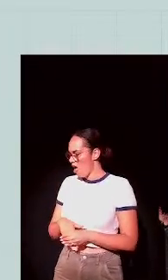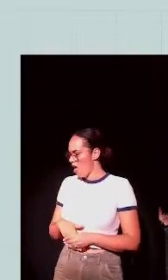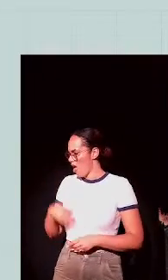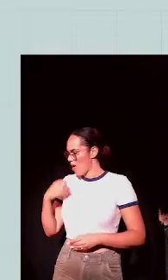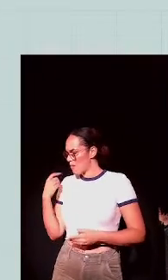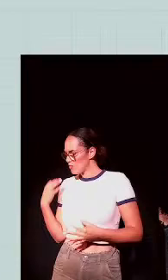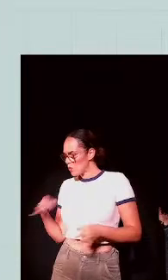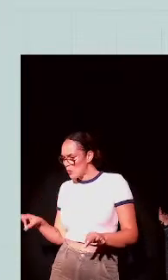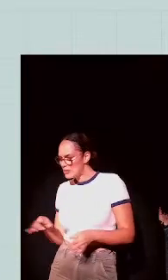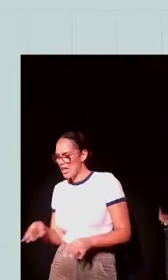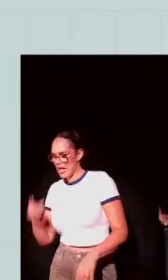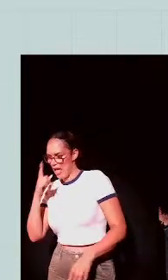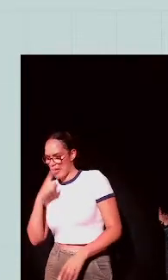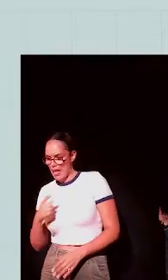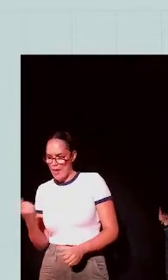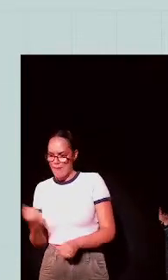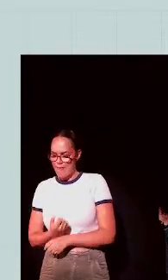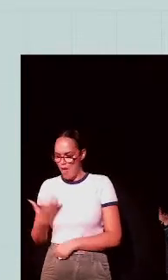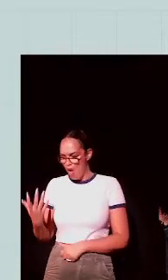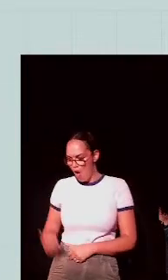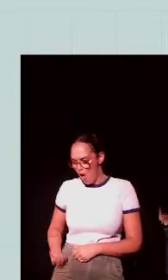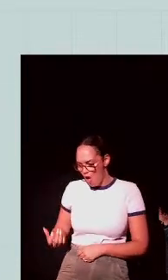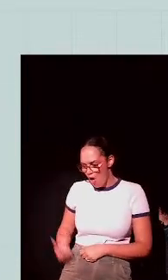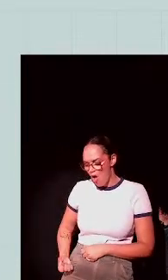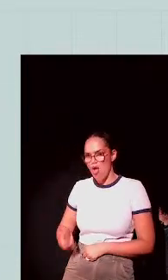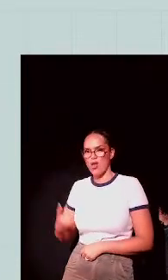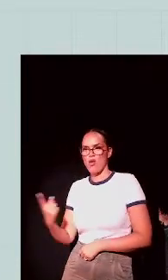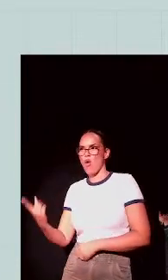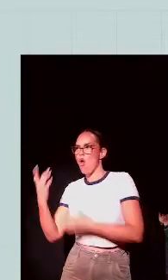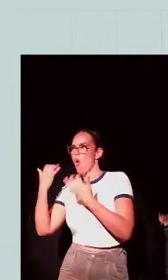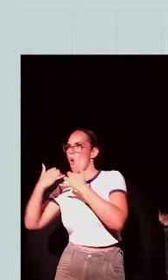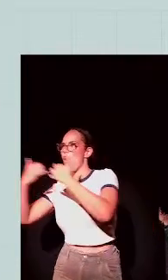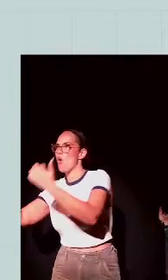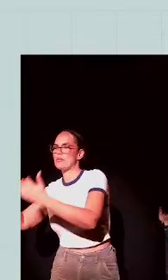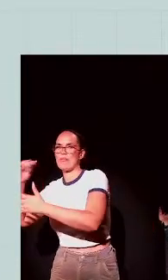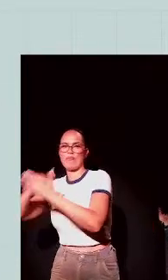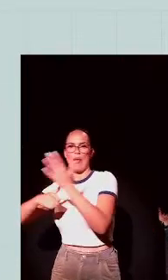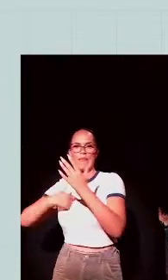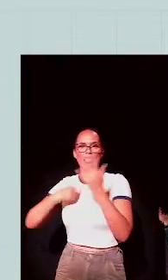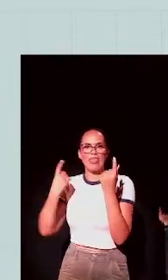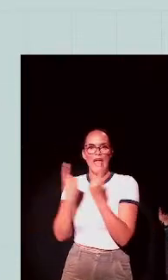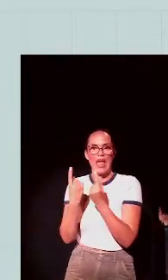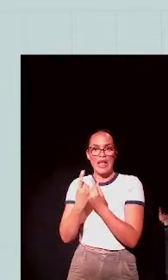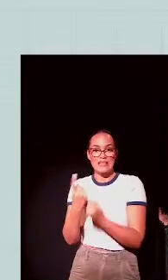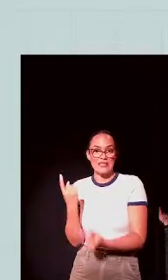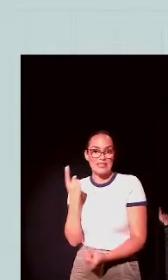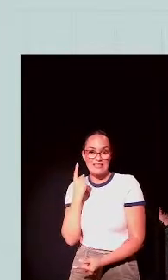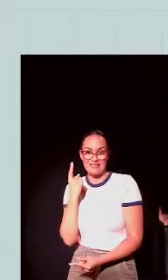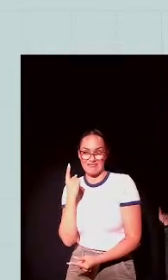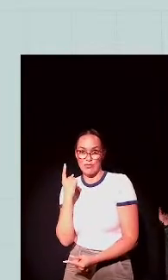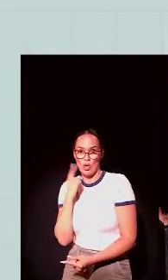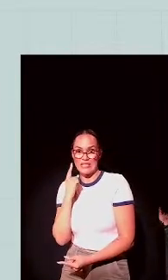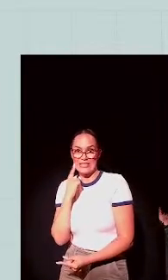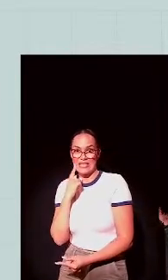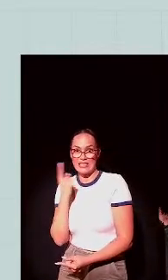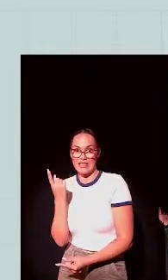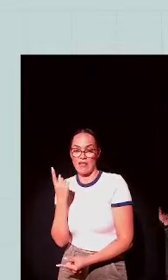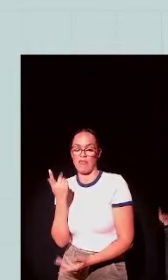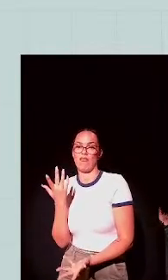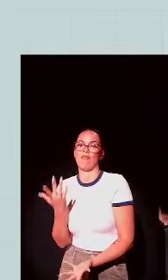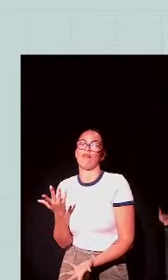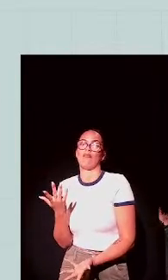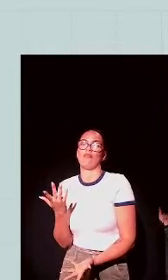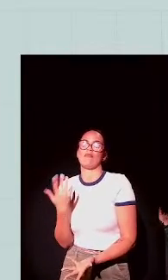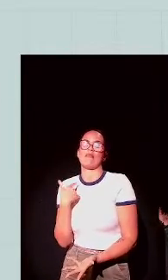music, or being able to have an audience for their creative outlet. I see loads of forums and